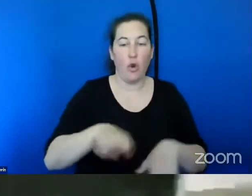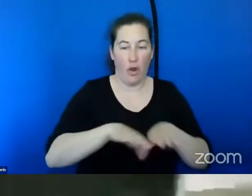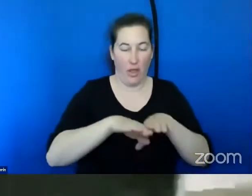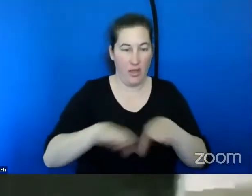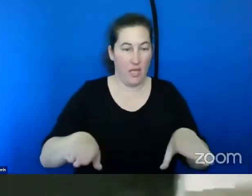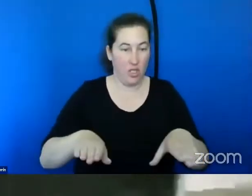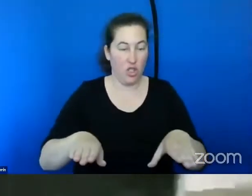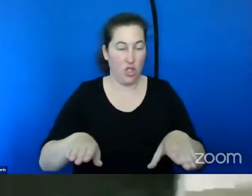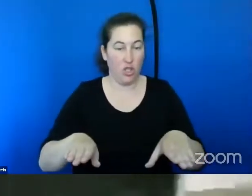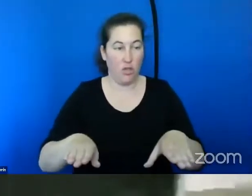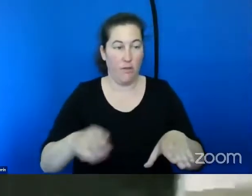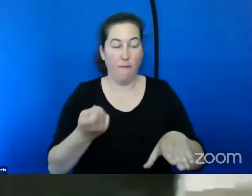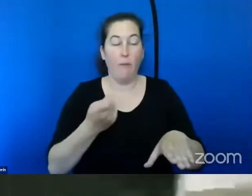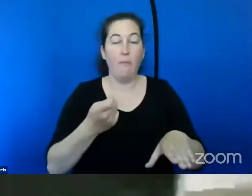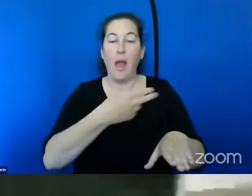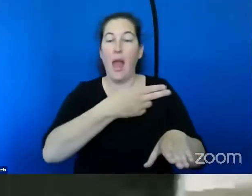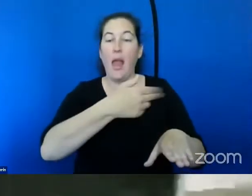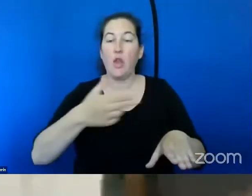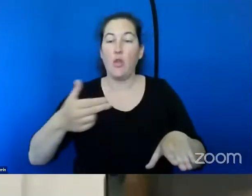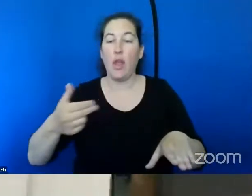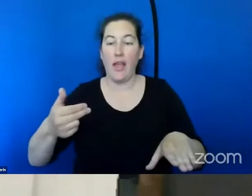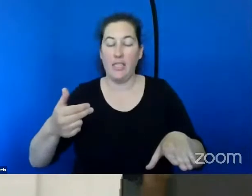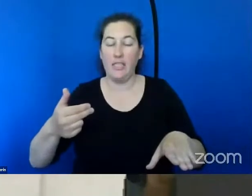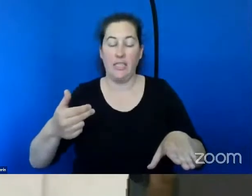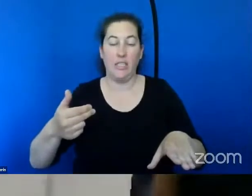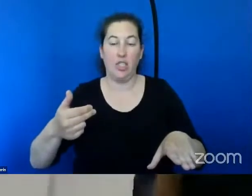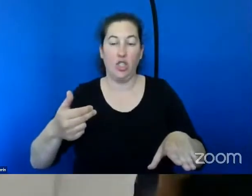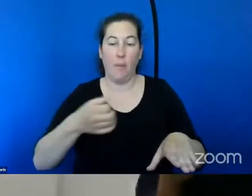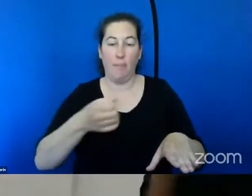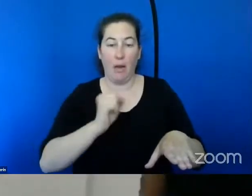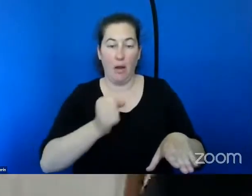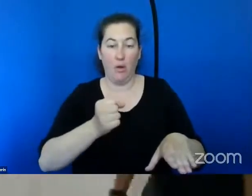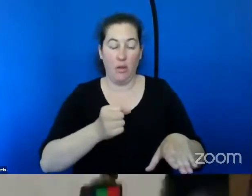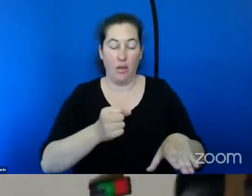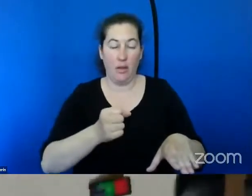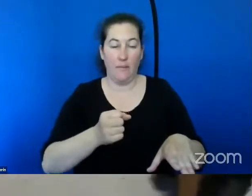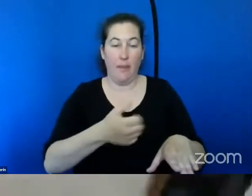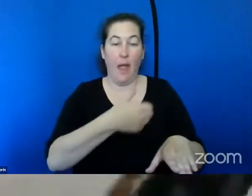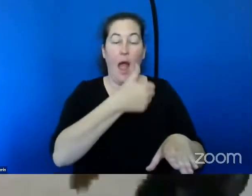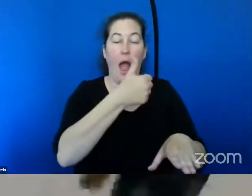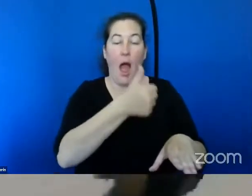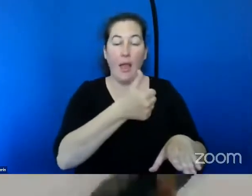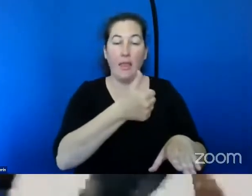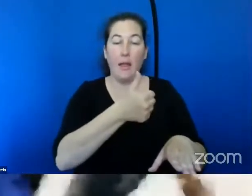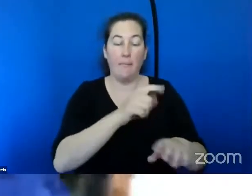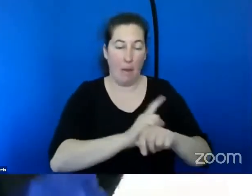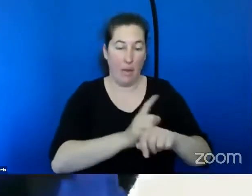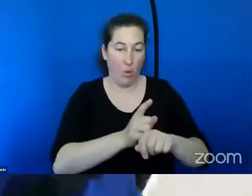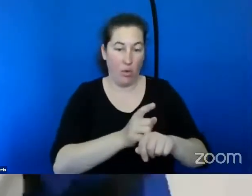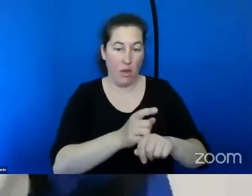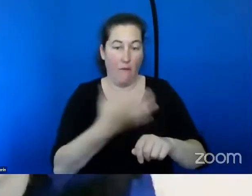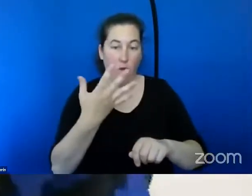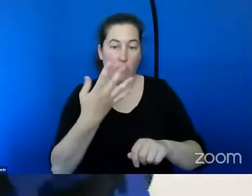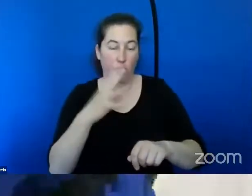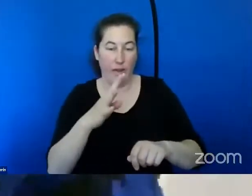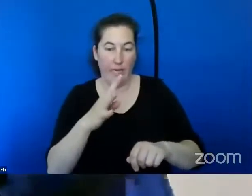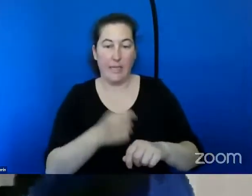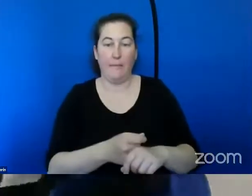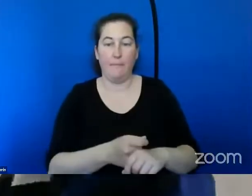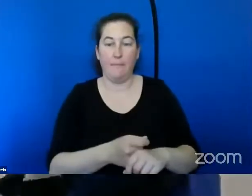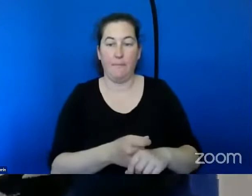Lego brick, taking him to the halfway point, and the clock is not far off it either. This is good. 3-minute mark is well